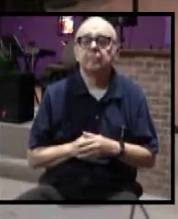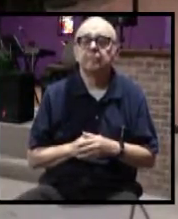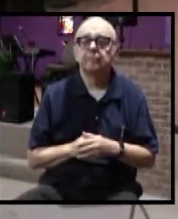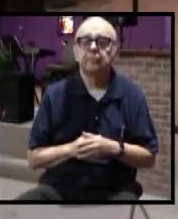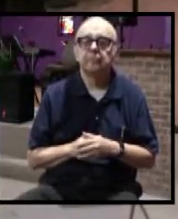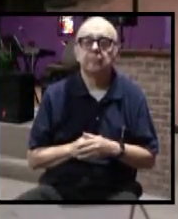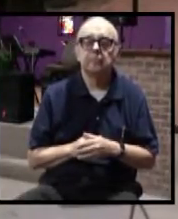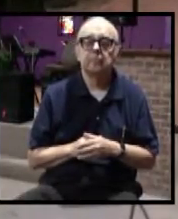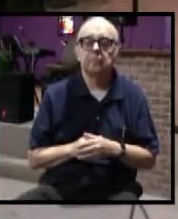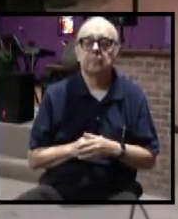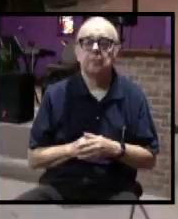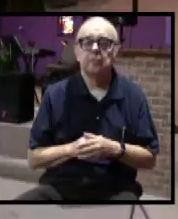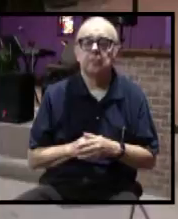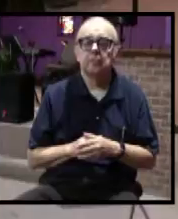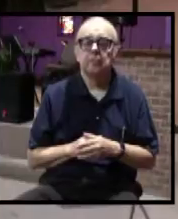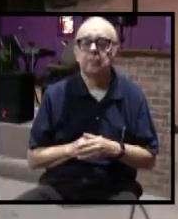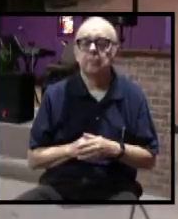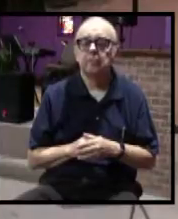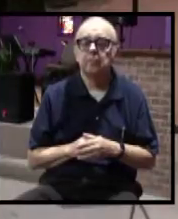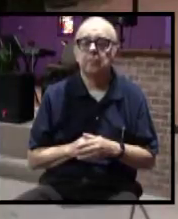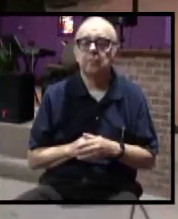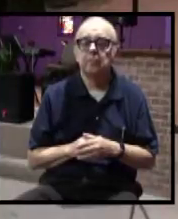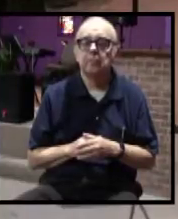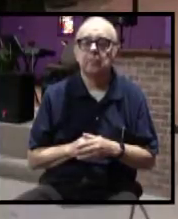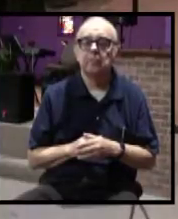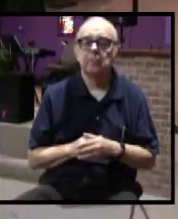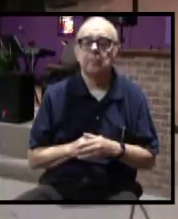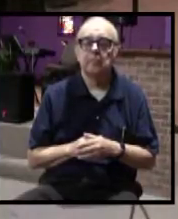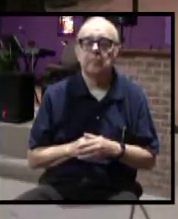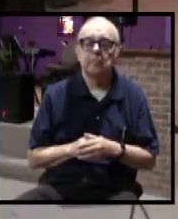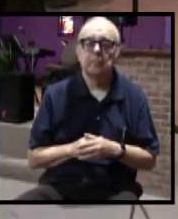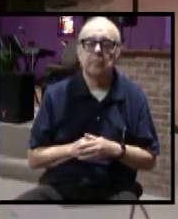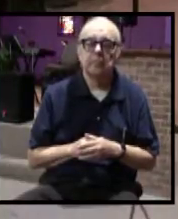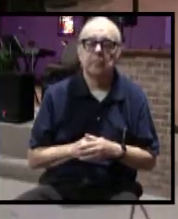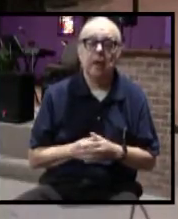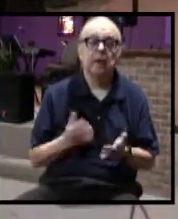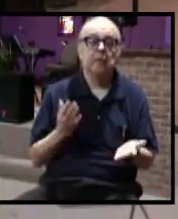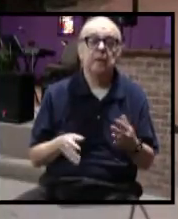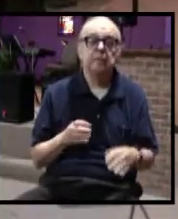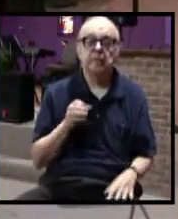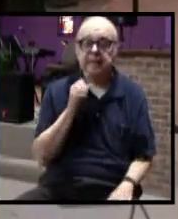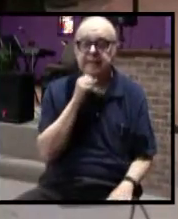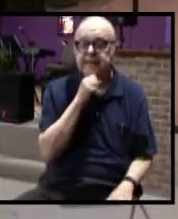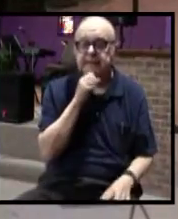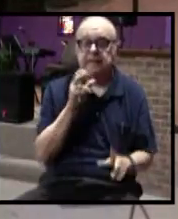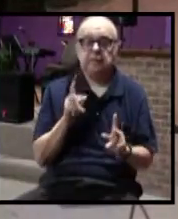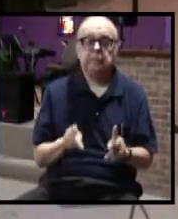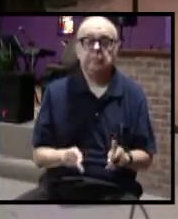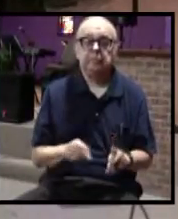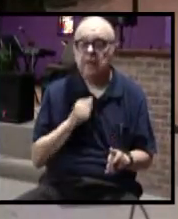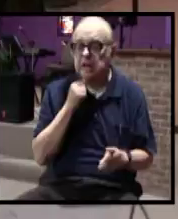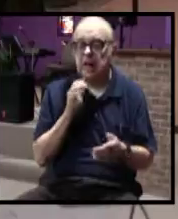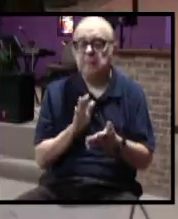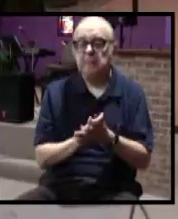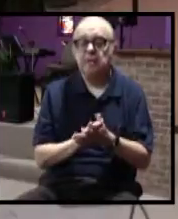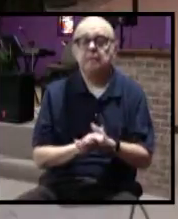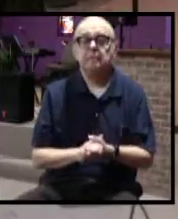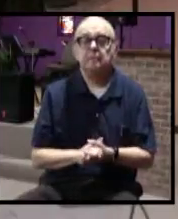you're maybe single or,